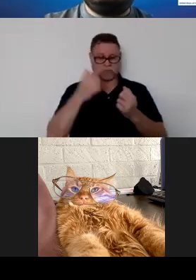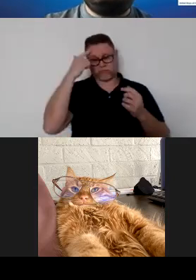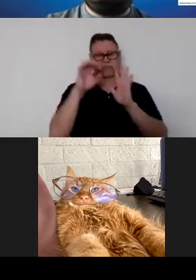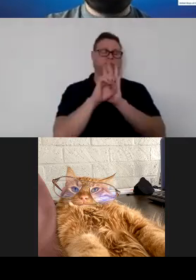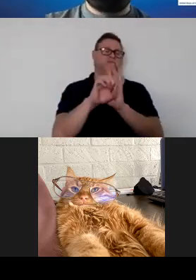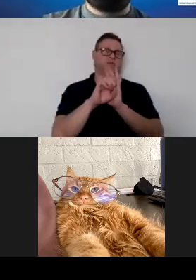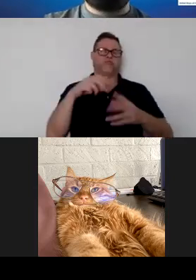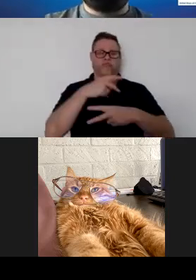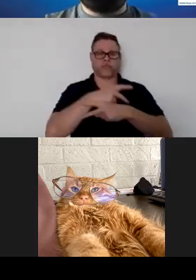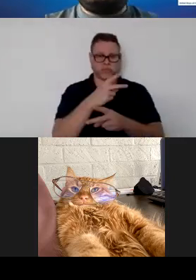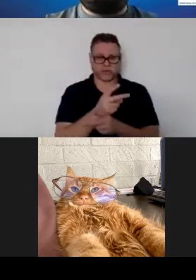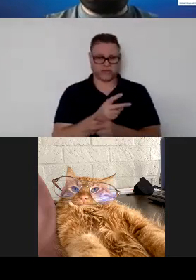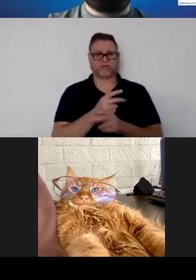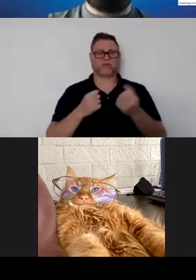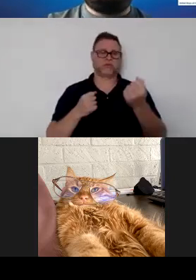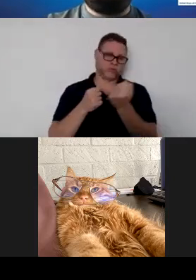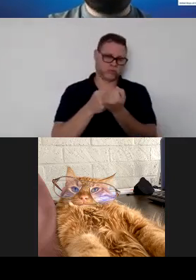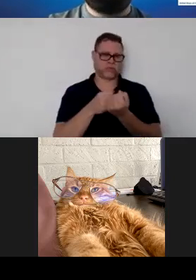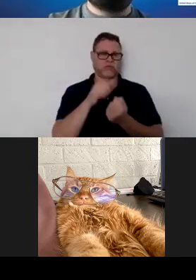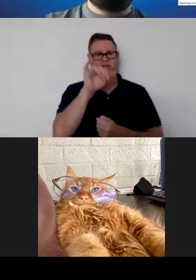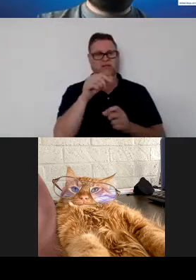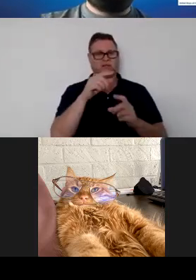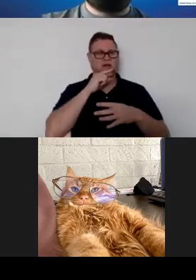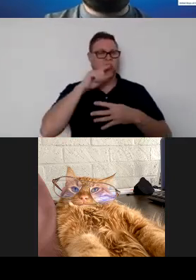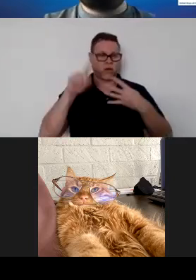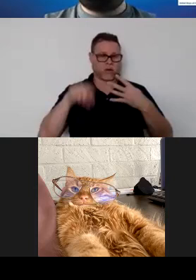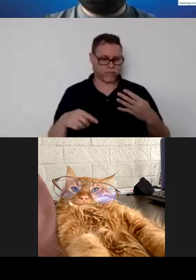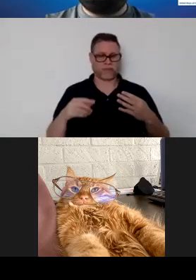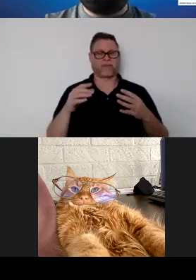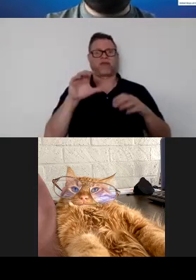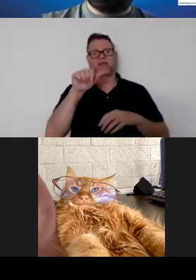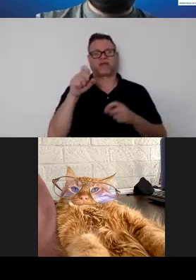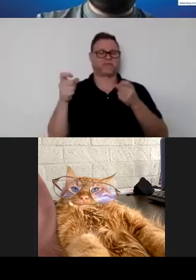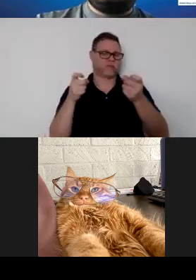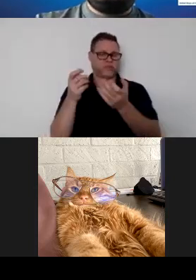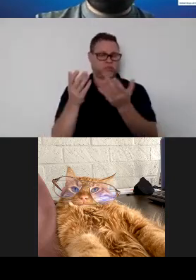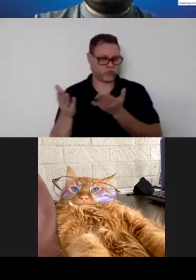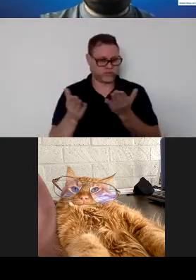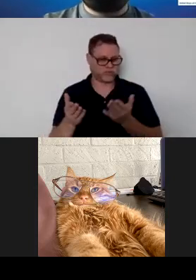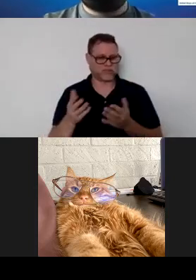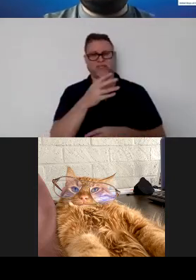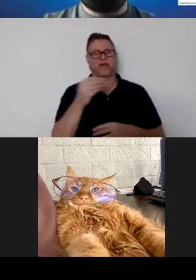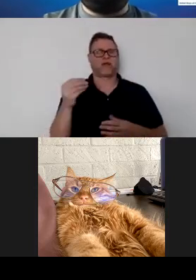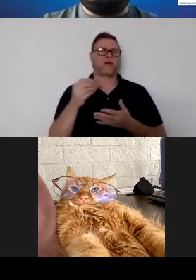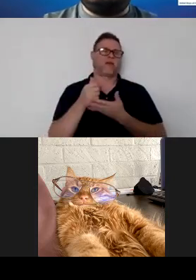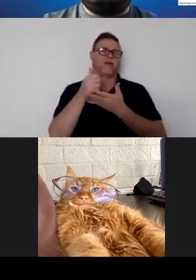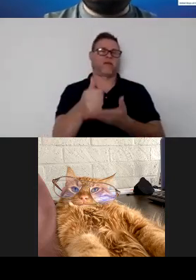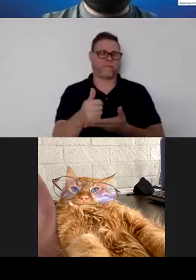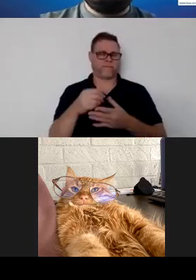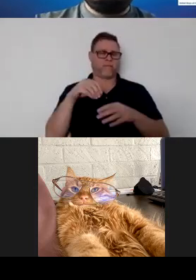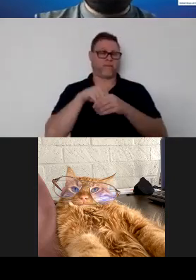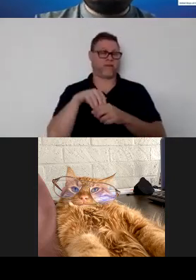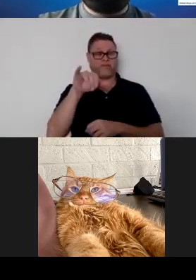broad activities, supports aimed at specific outcomes, case managed services, and help in times of